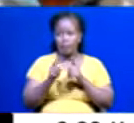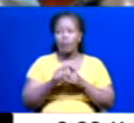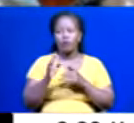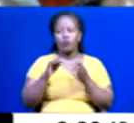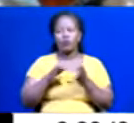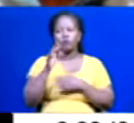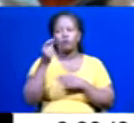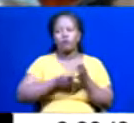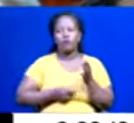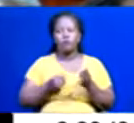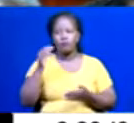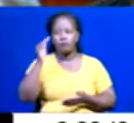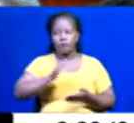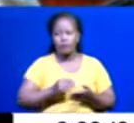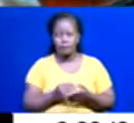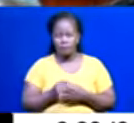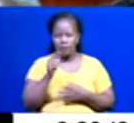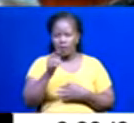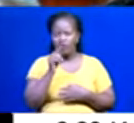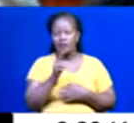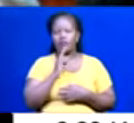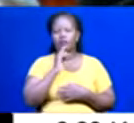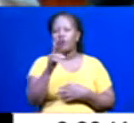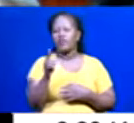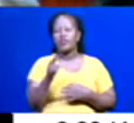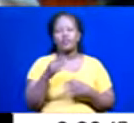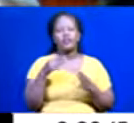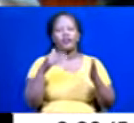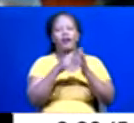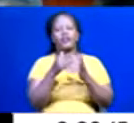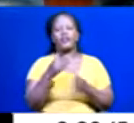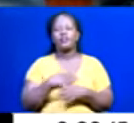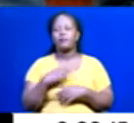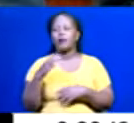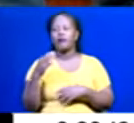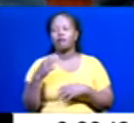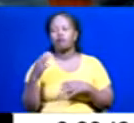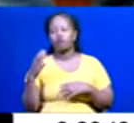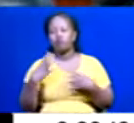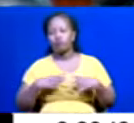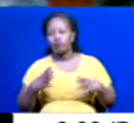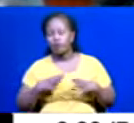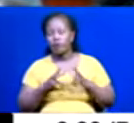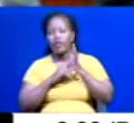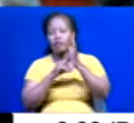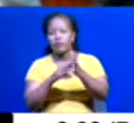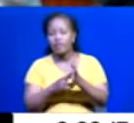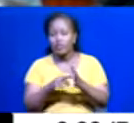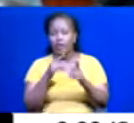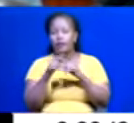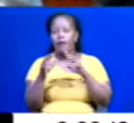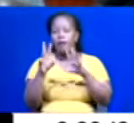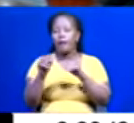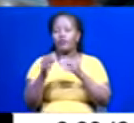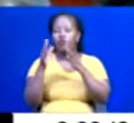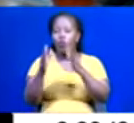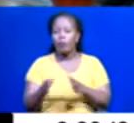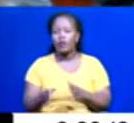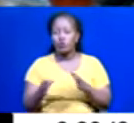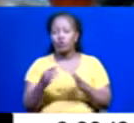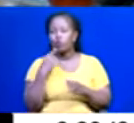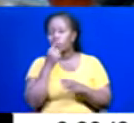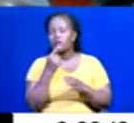numbers. Those orders are directed against my clients, yet there is no one, whether it is the petitioners or the respondent, who has said